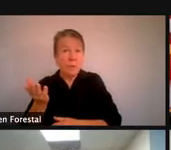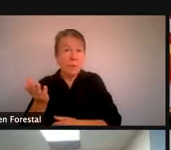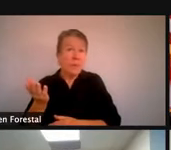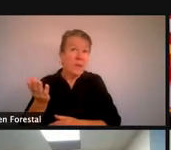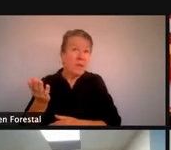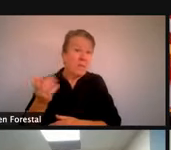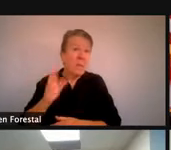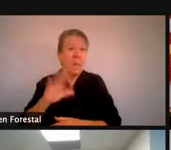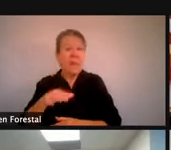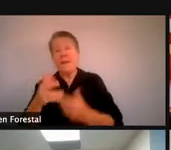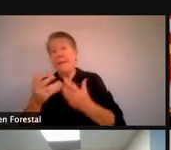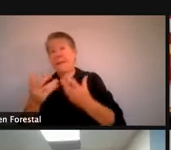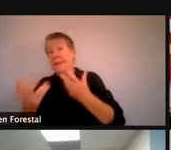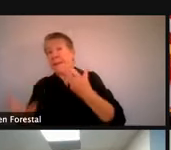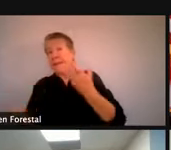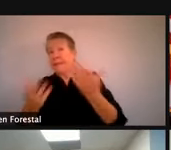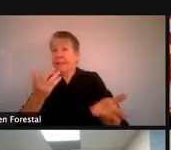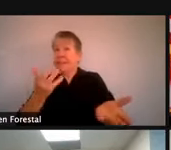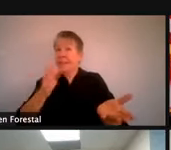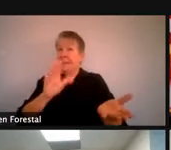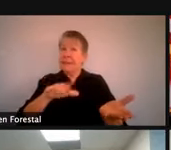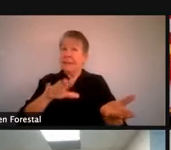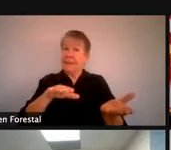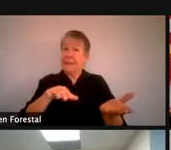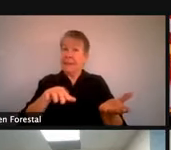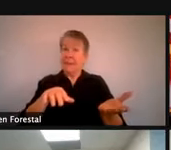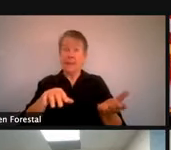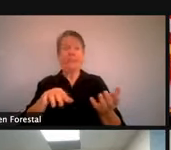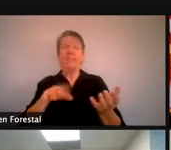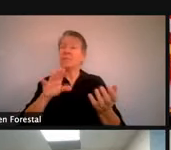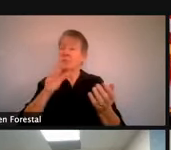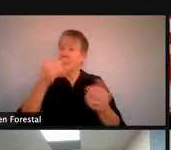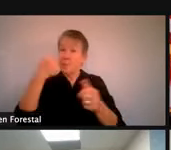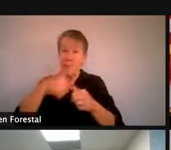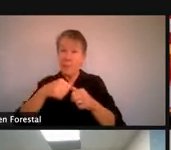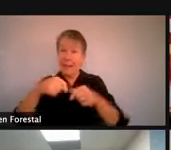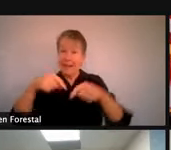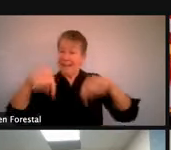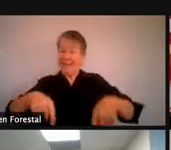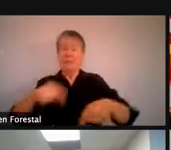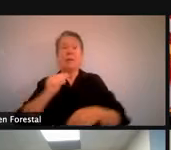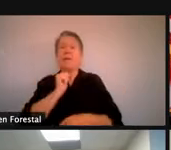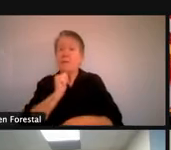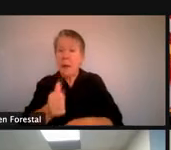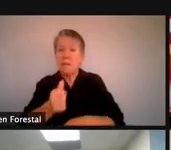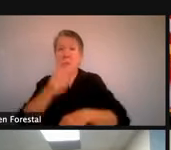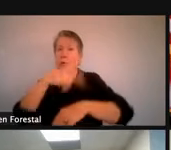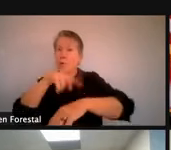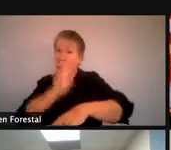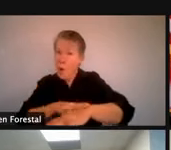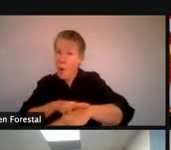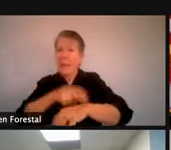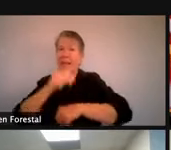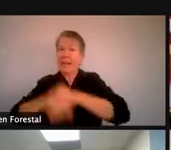weeks. This is not a normal school year. I would just drop the word school from that. This is not a normal year.